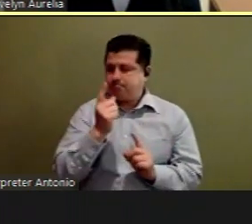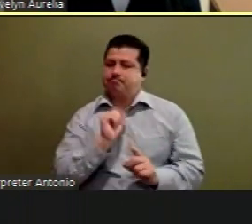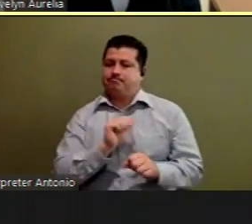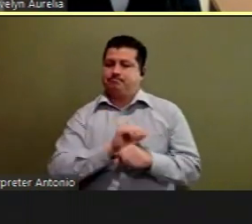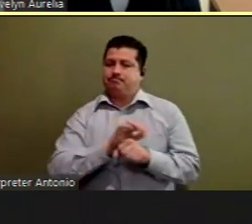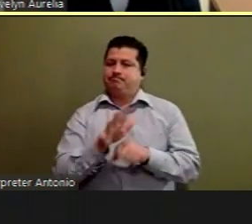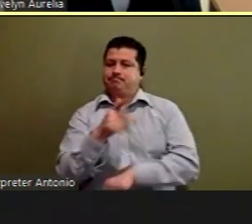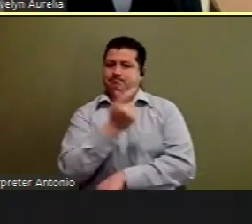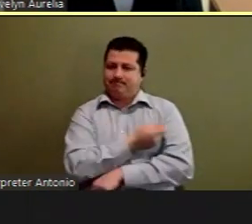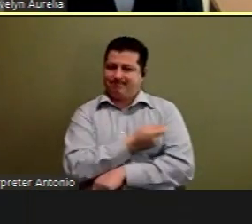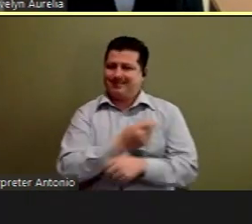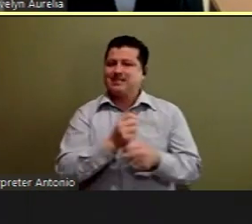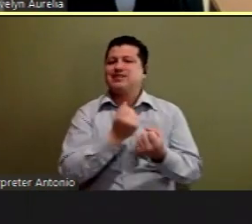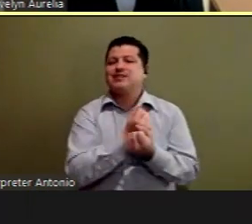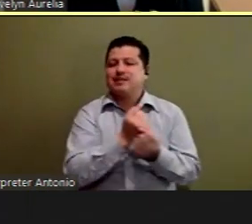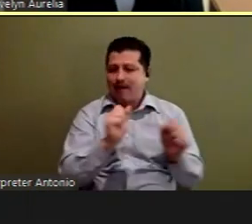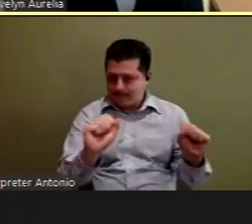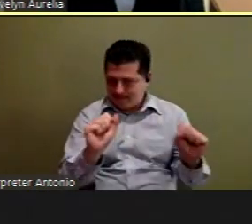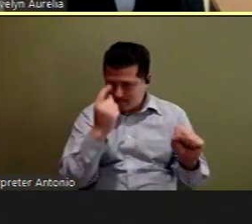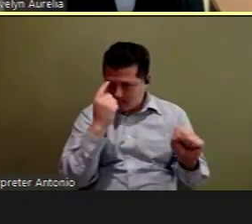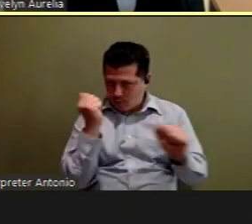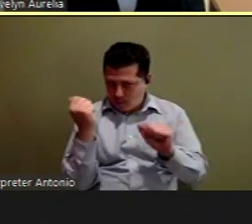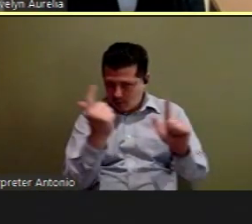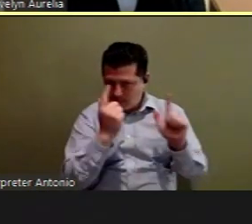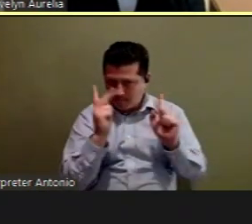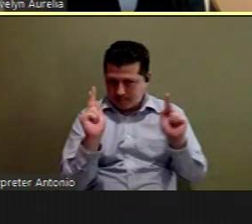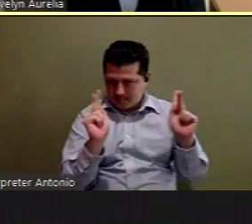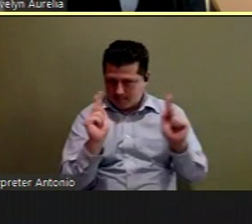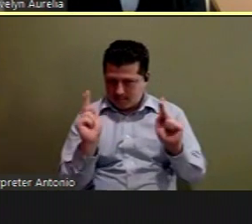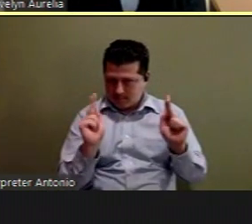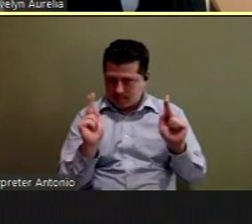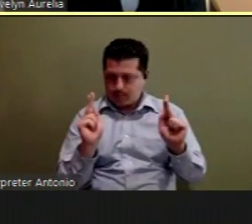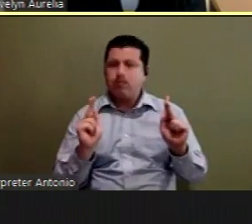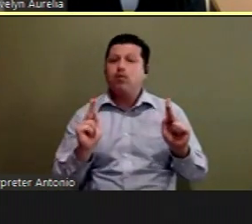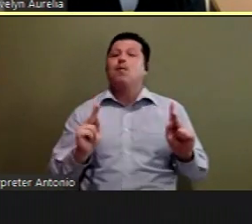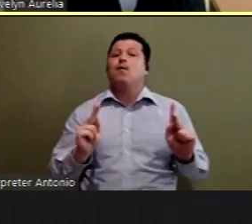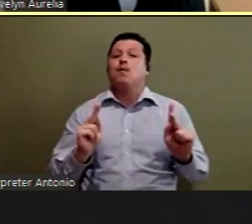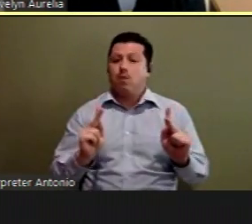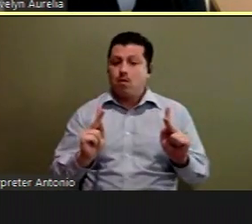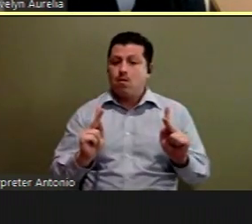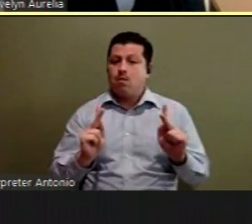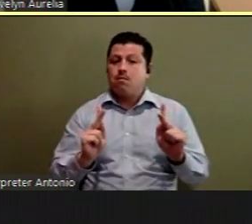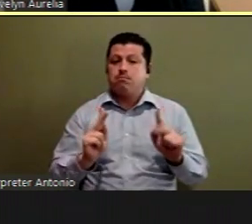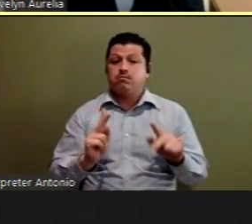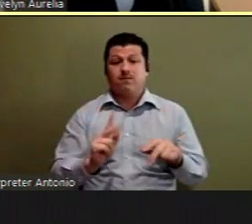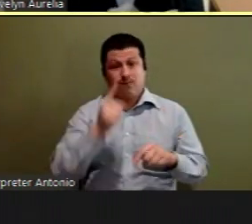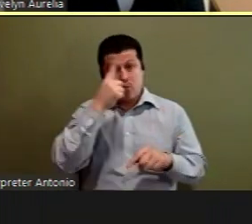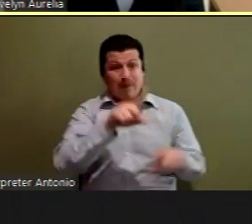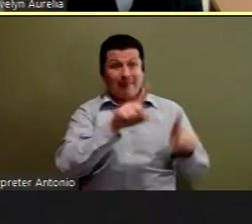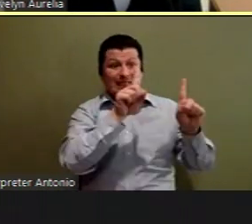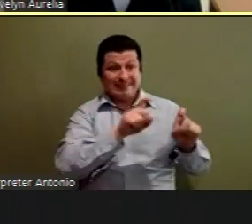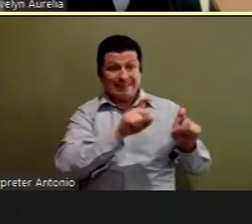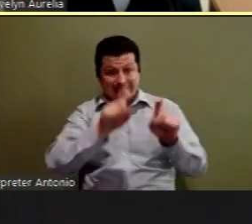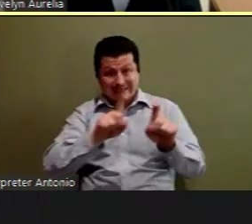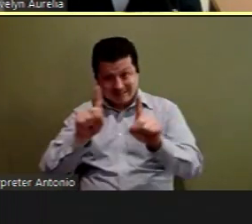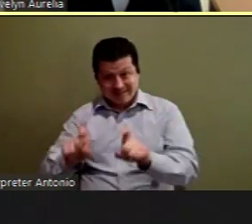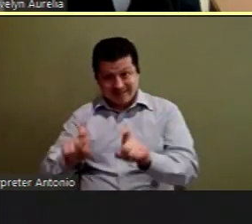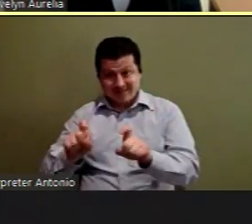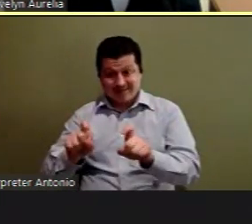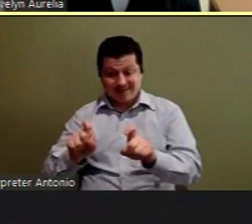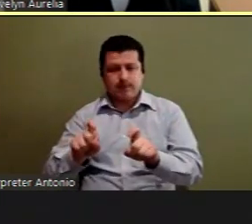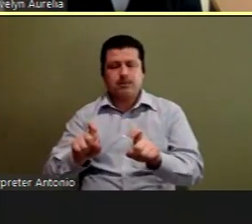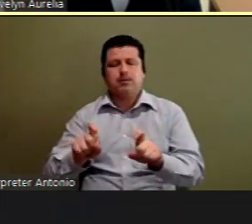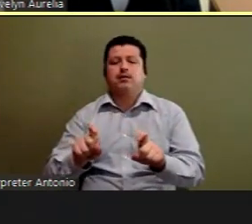we know is that everyone, every type of person was included in the clinical trials, where African Americans make about